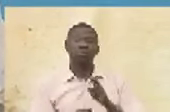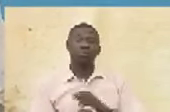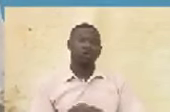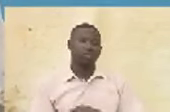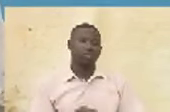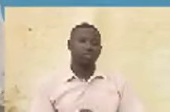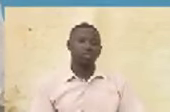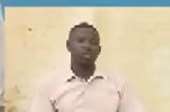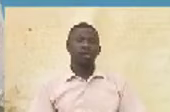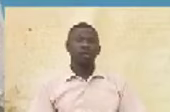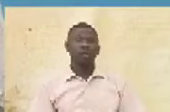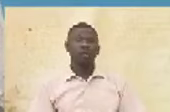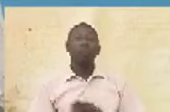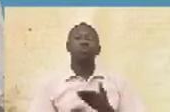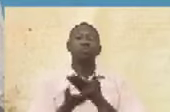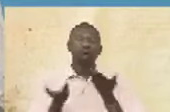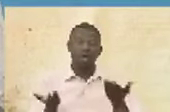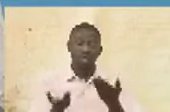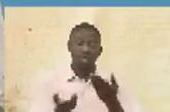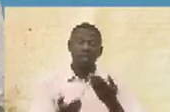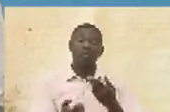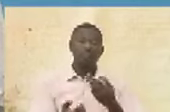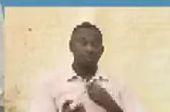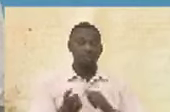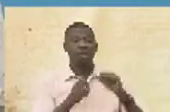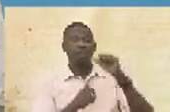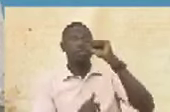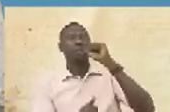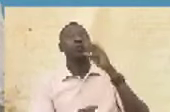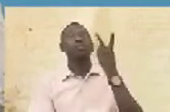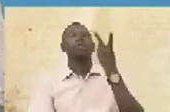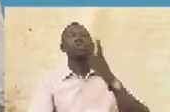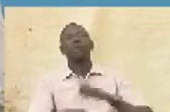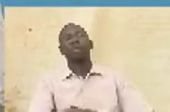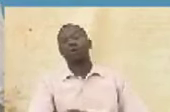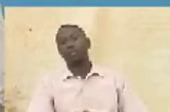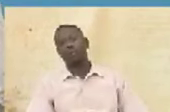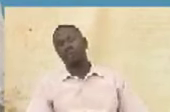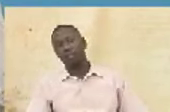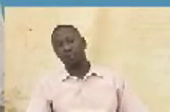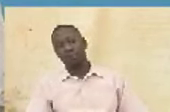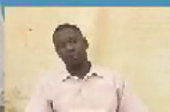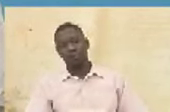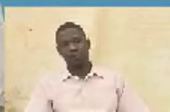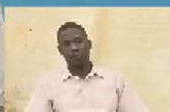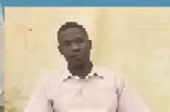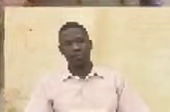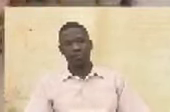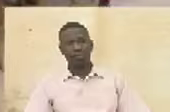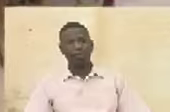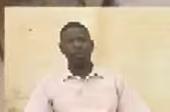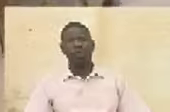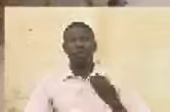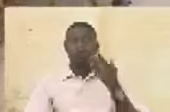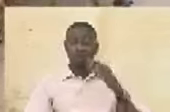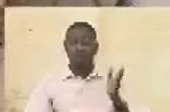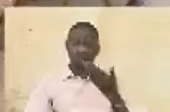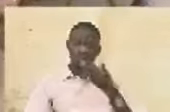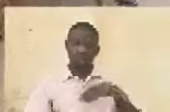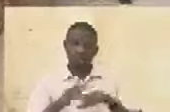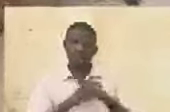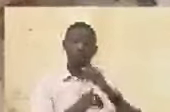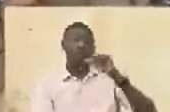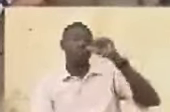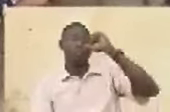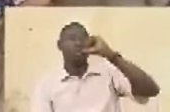that. This is the reason why they made us to drink for the second time. When I went in and I